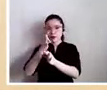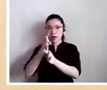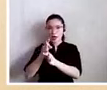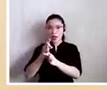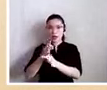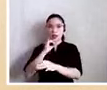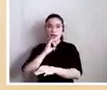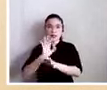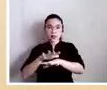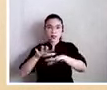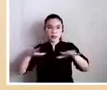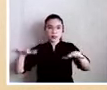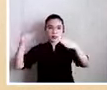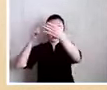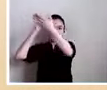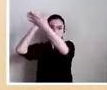Abraham.